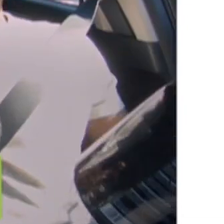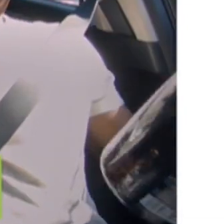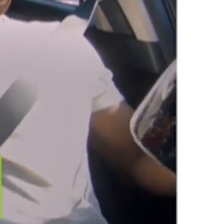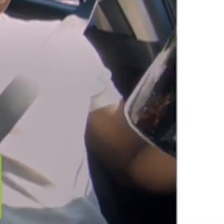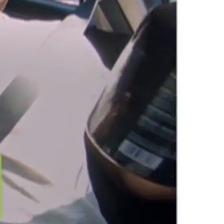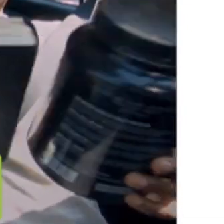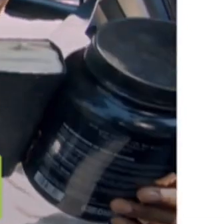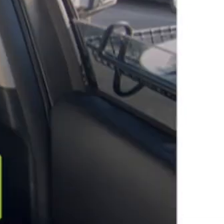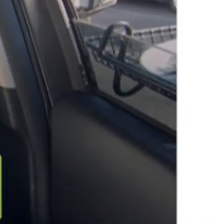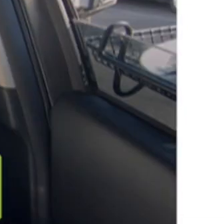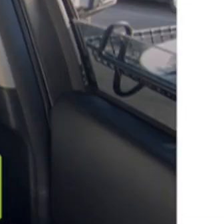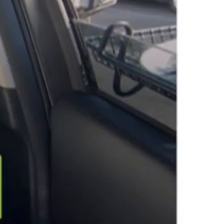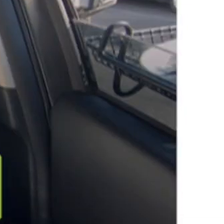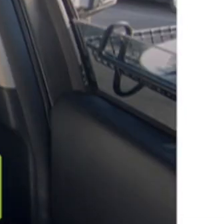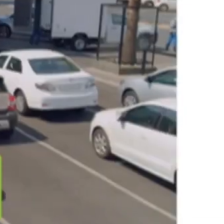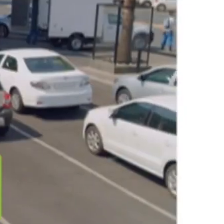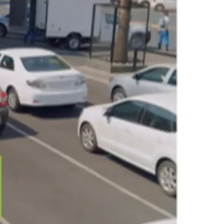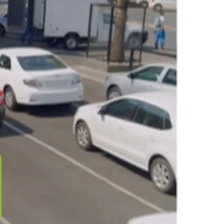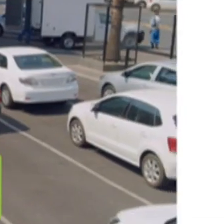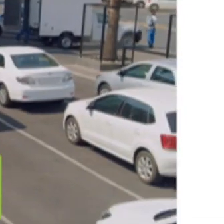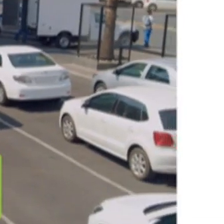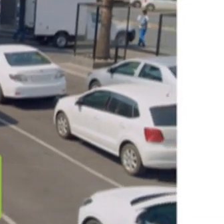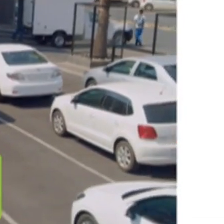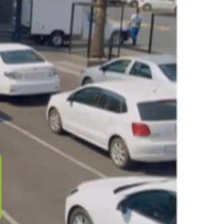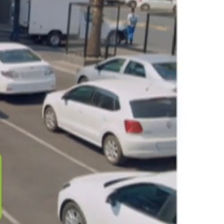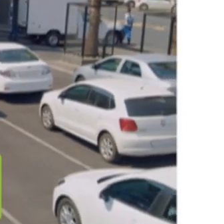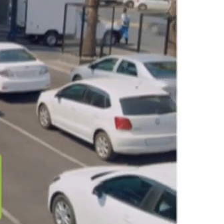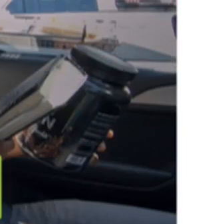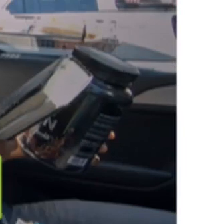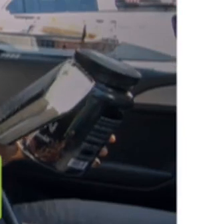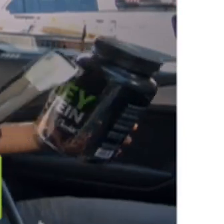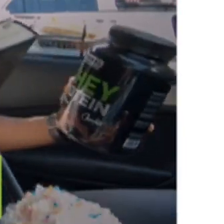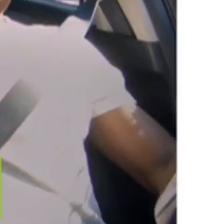Protein guy. That's true. Change factor, yeah? Yes.